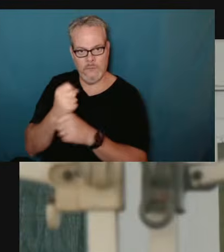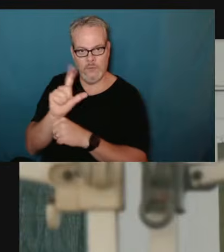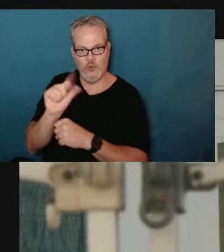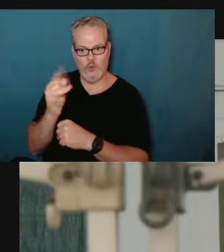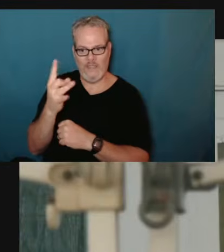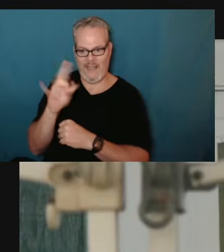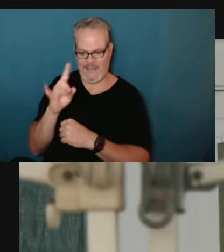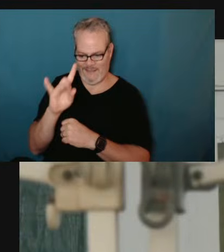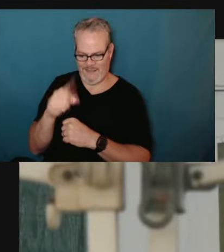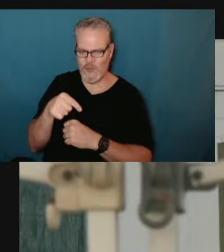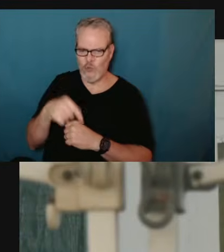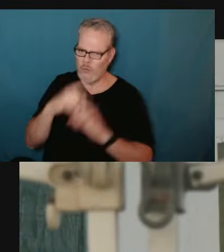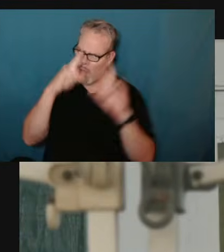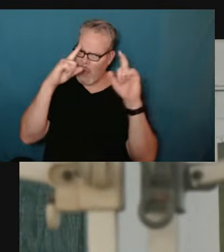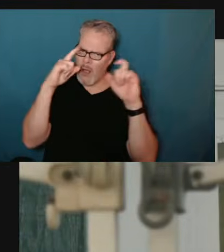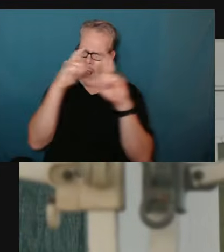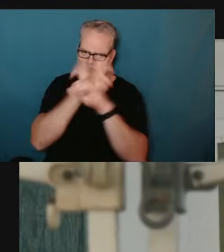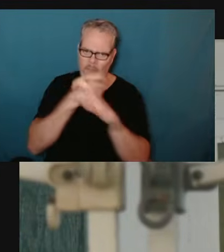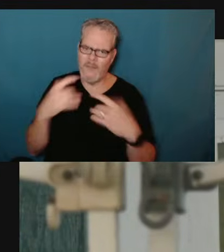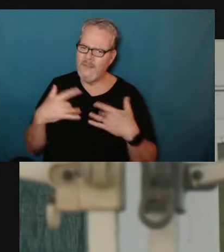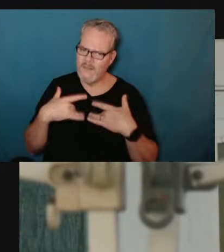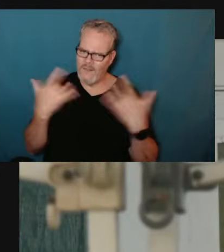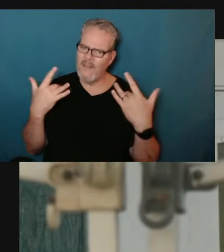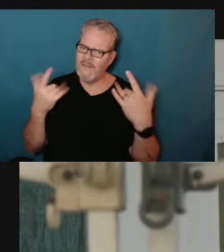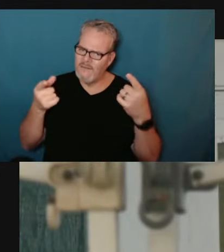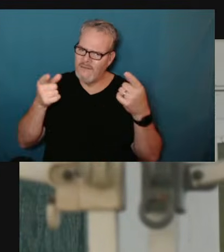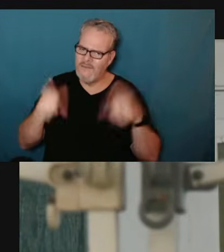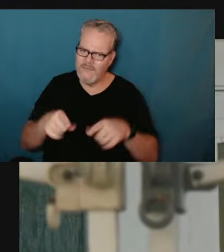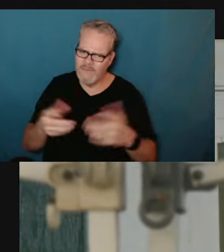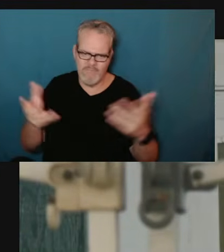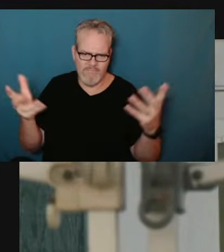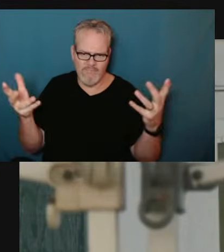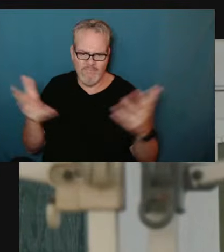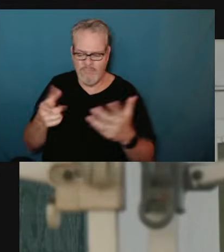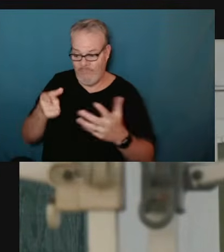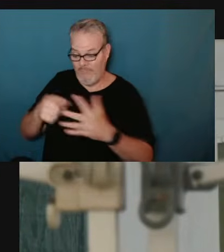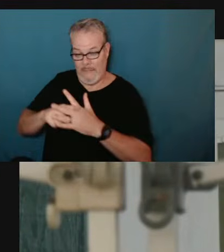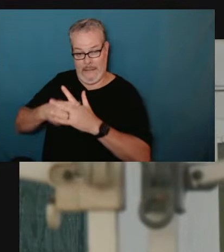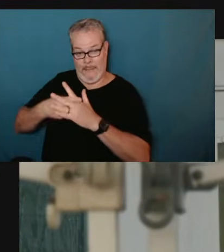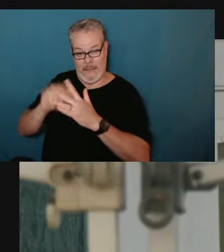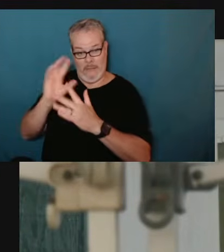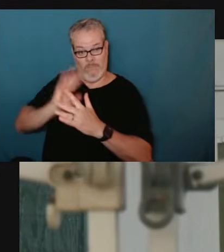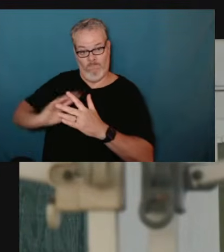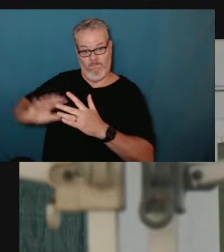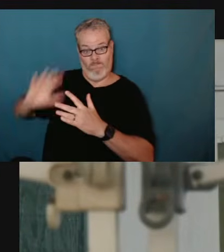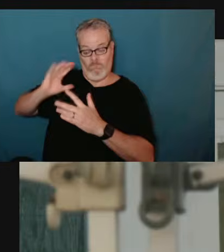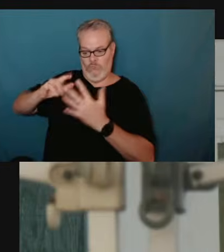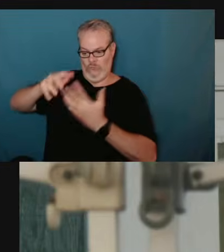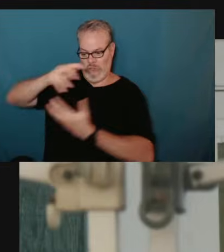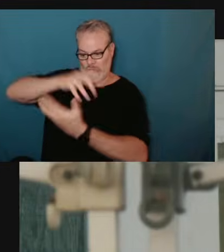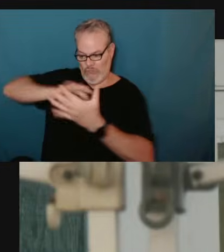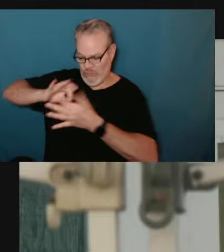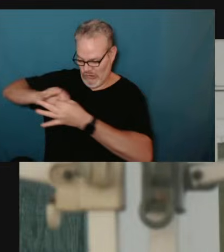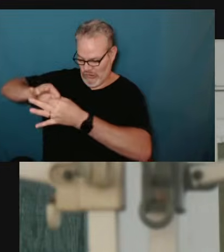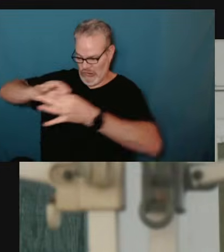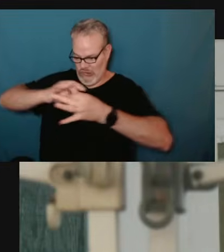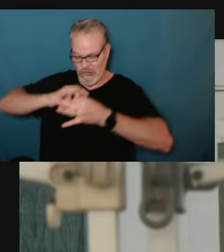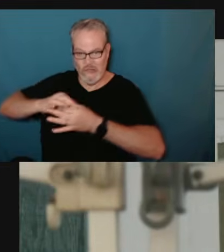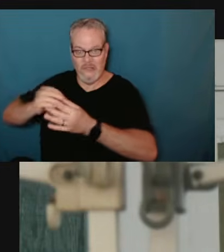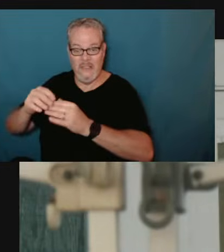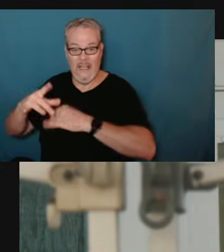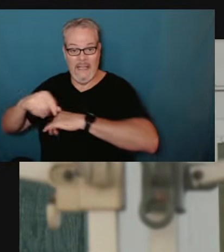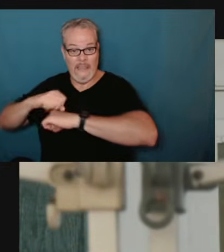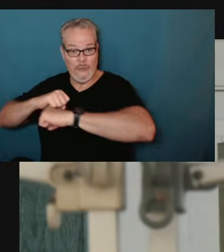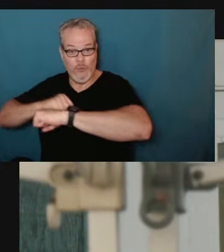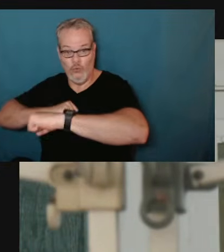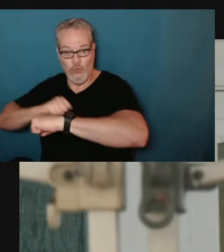back to the beginning of what I was talking about, this interplay between the intrusions, the magma movement, and the